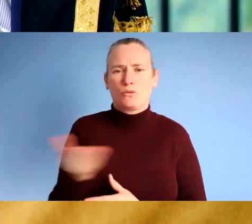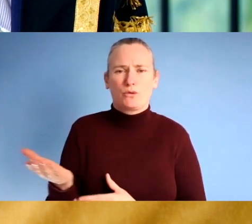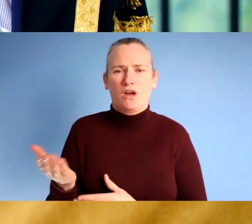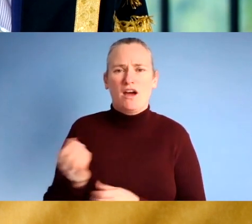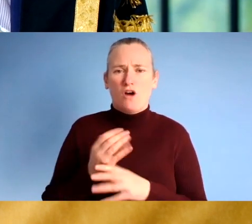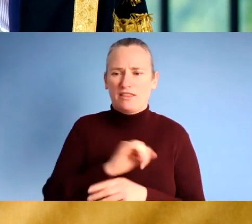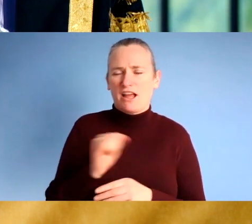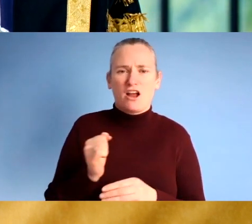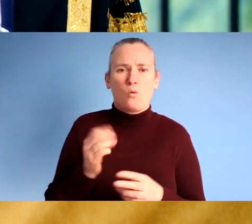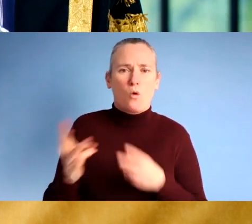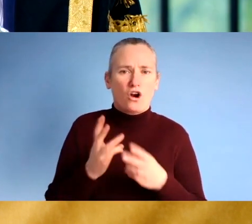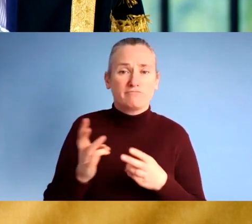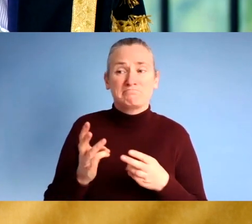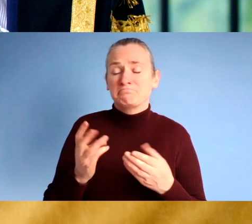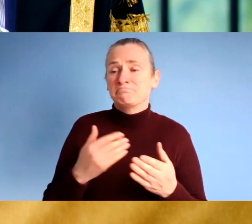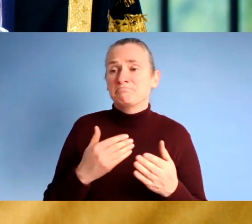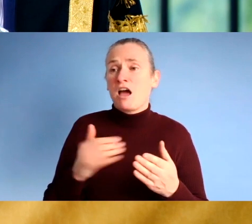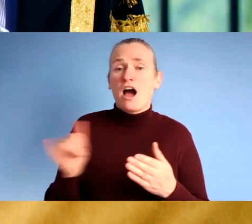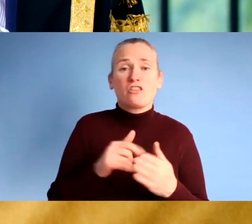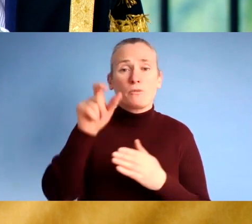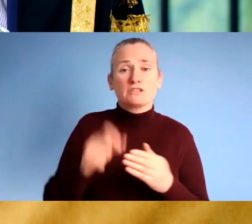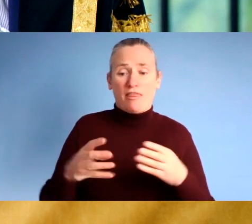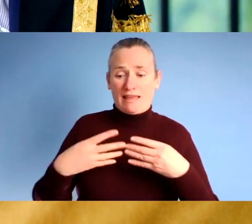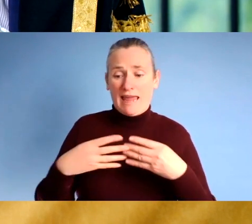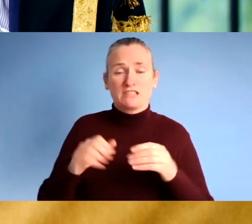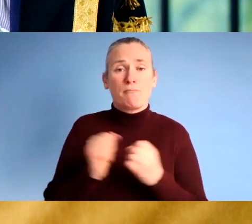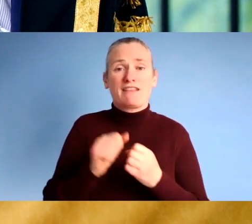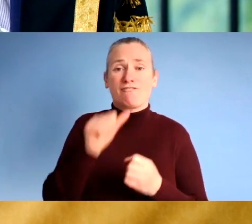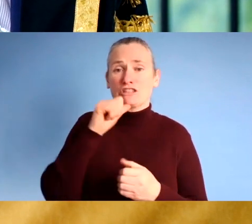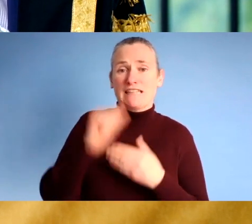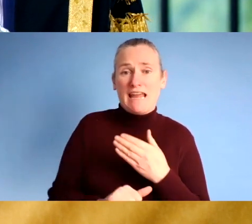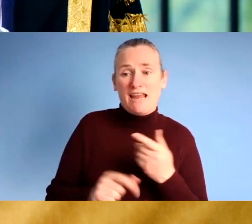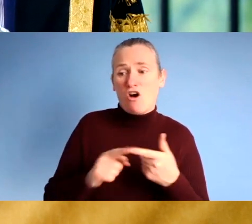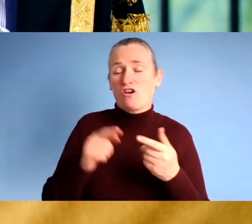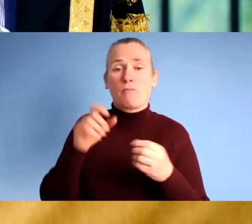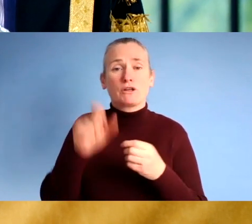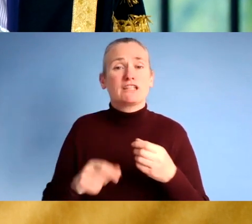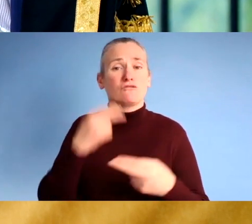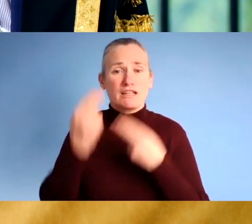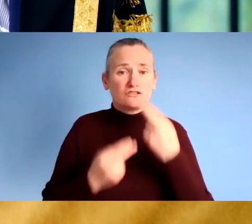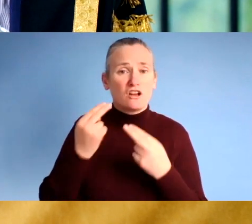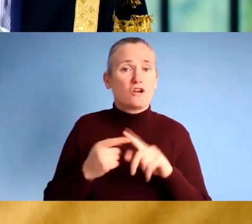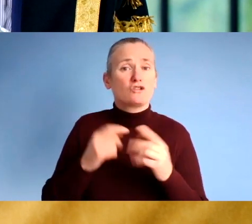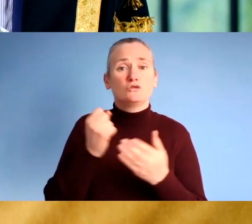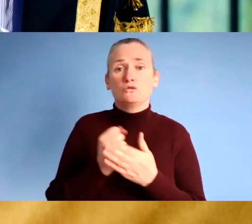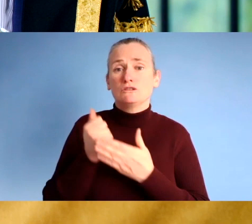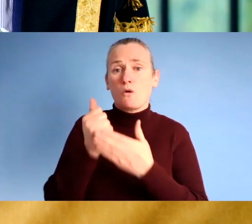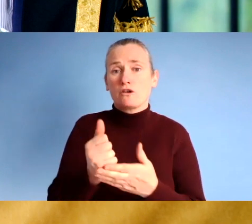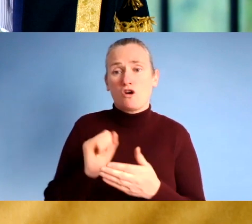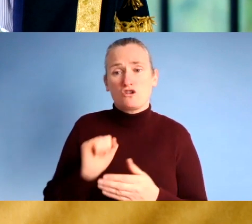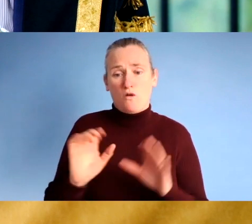done. Whether that's the person on the gate that you met on the very first day, or the person in the restaurant, or student support, or your